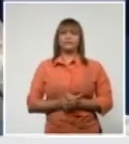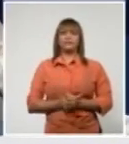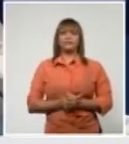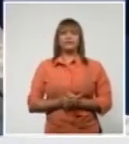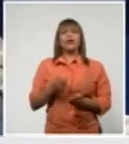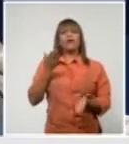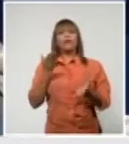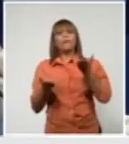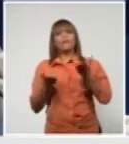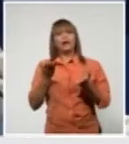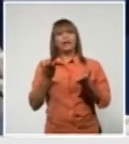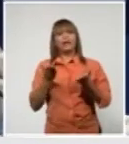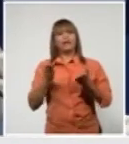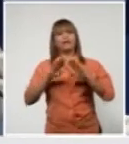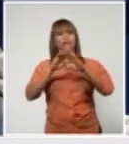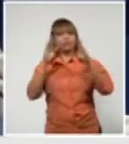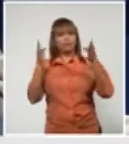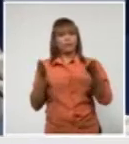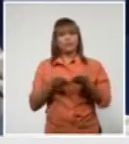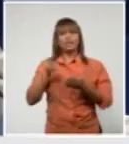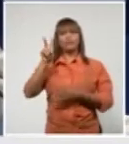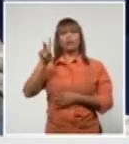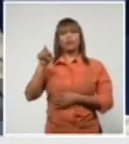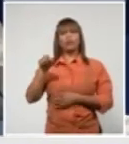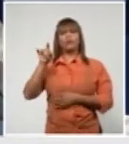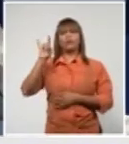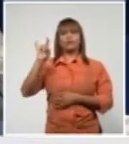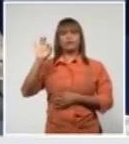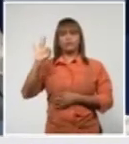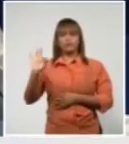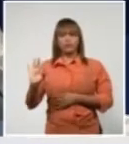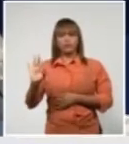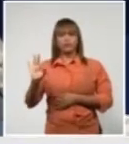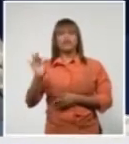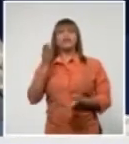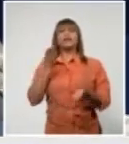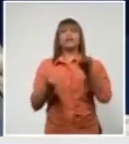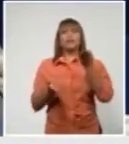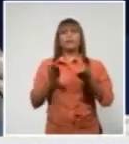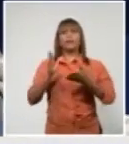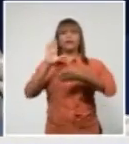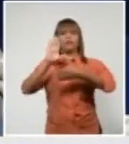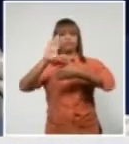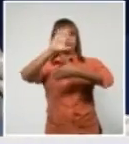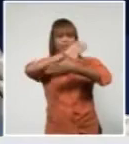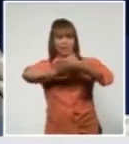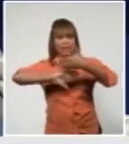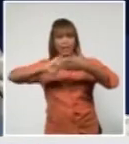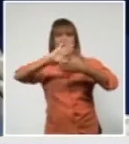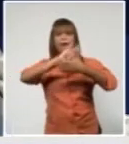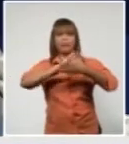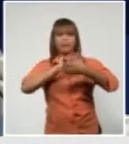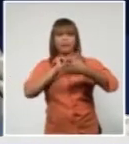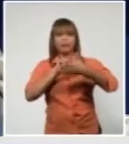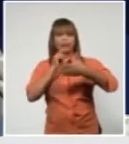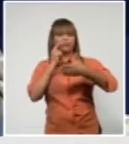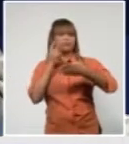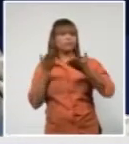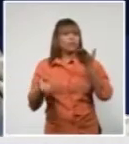As I always mention, 2 people were evacuated at the start of the pandemic.